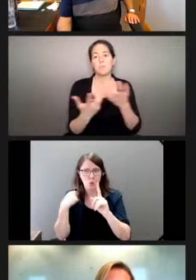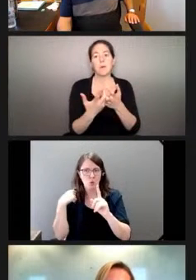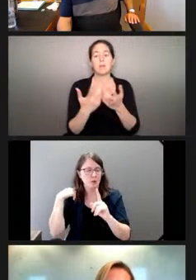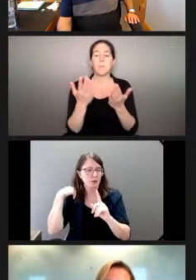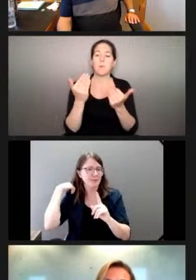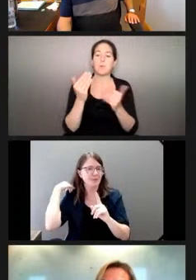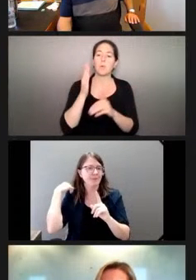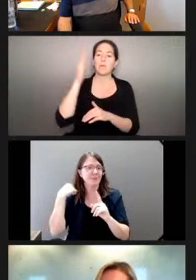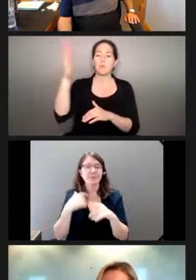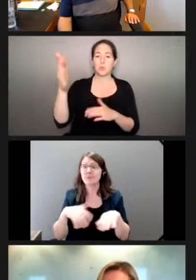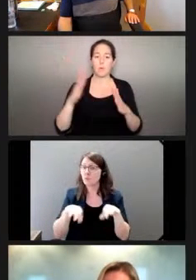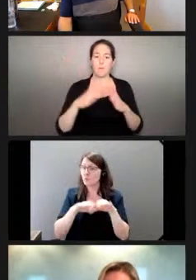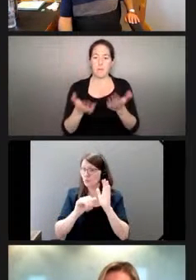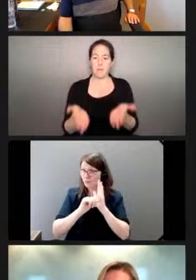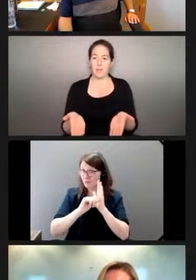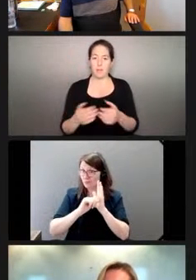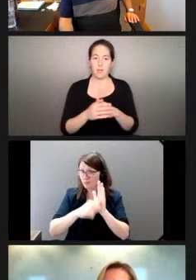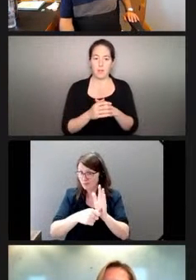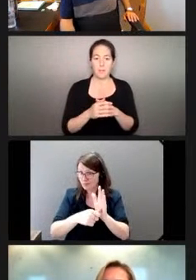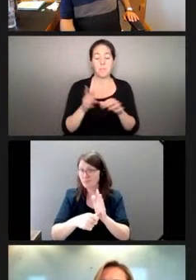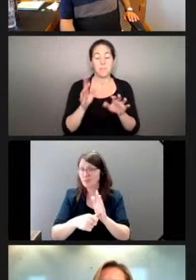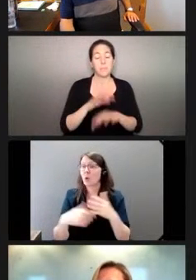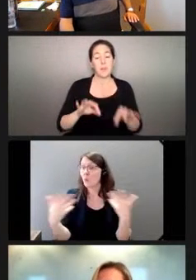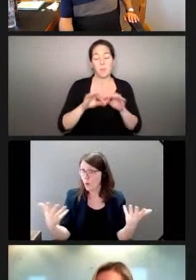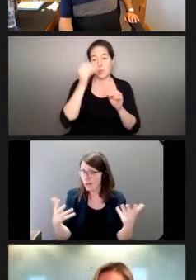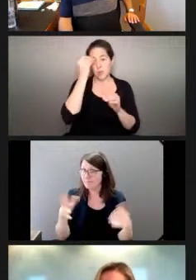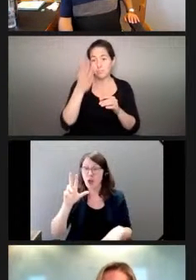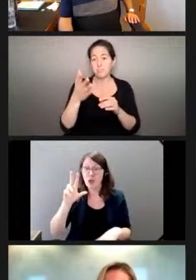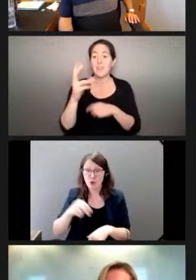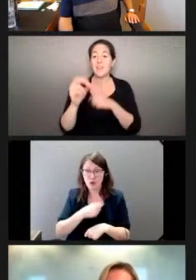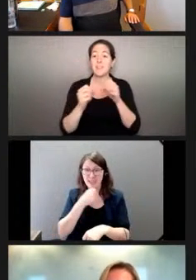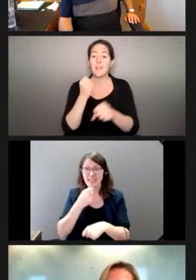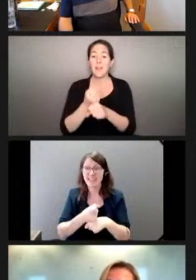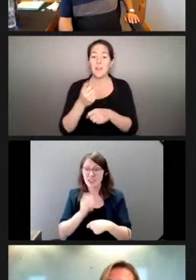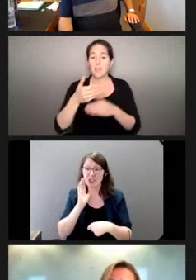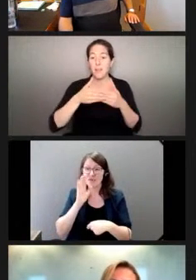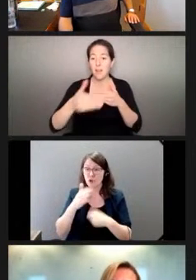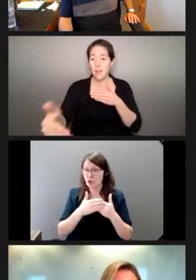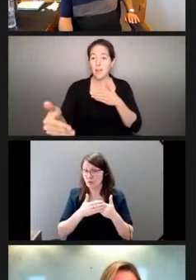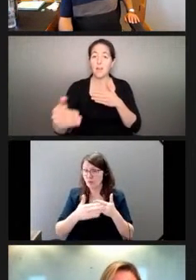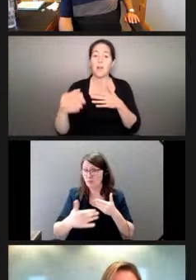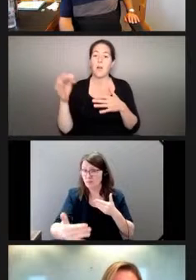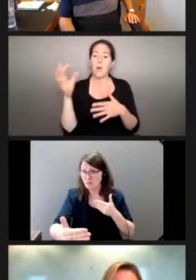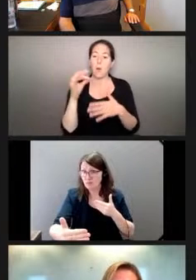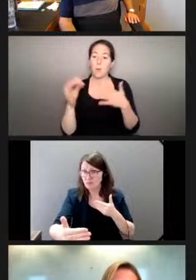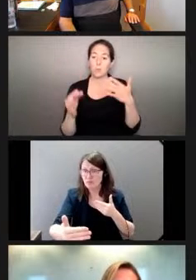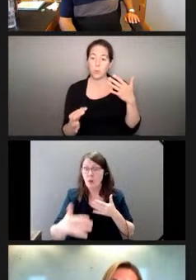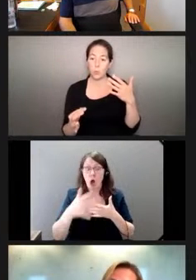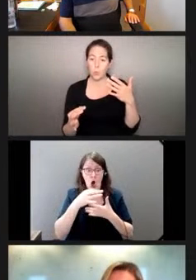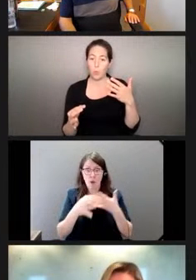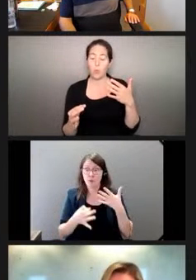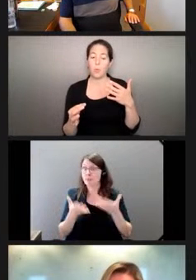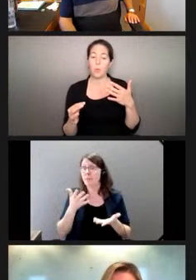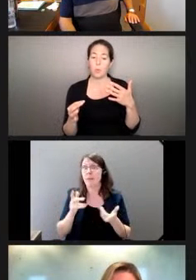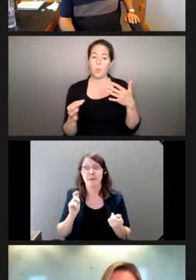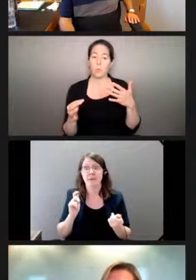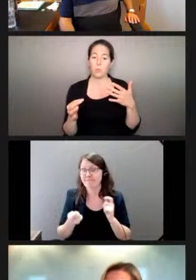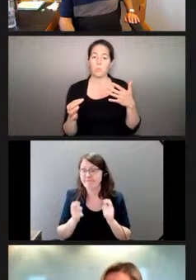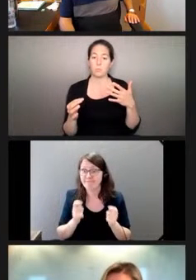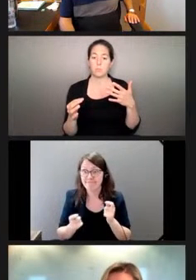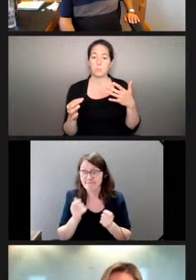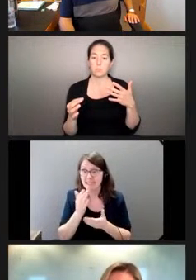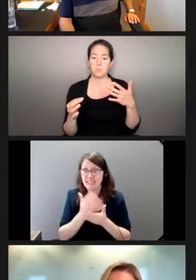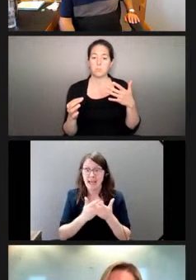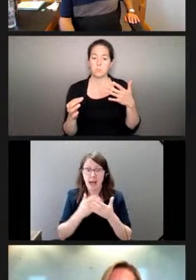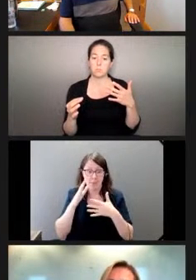highlight that over the next 30 years, the options that the city considers will evolve. Options will be added, some